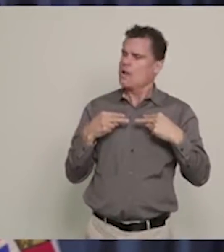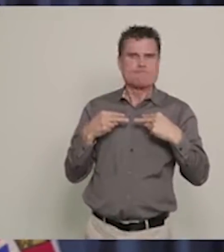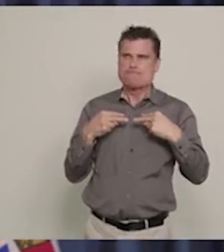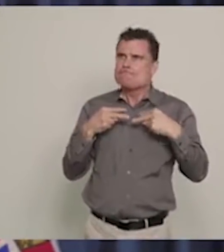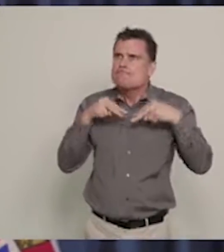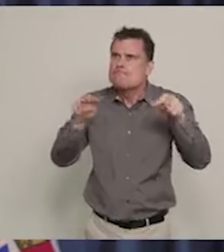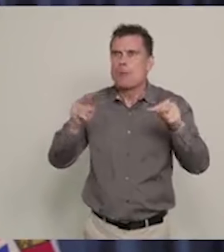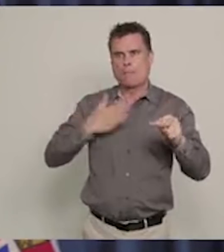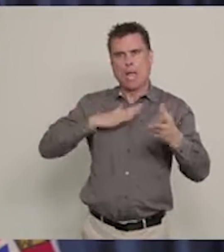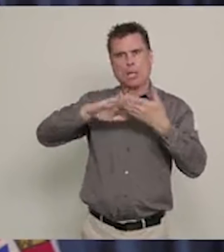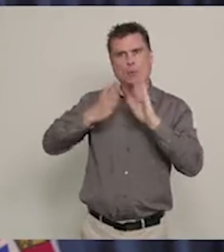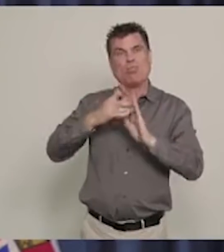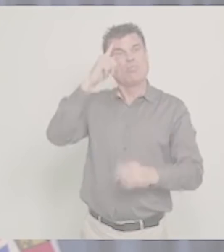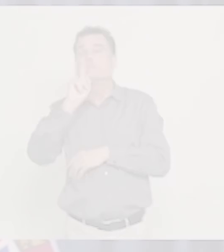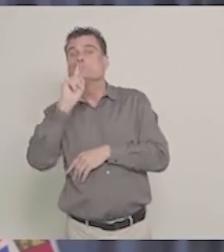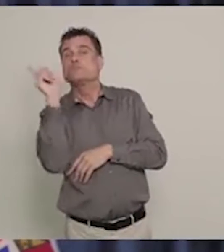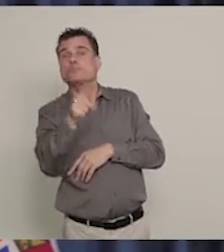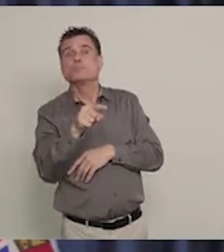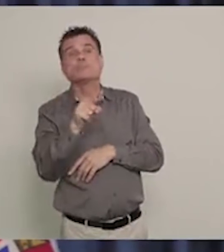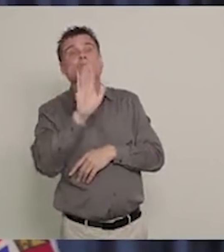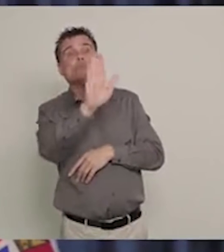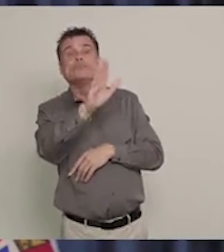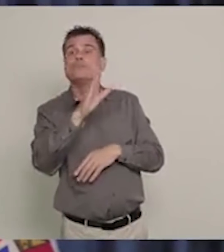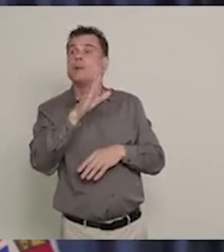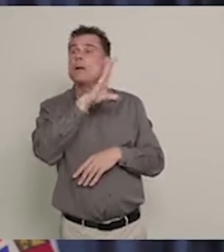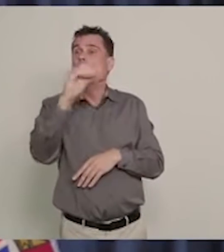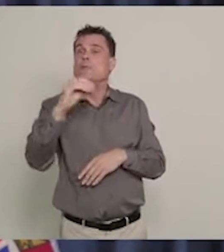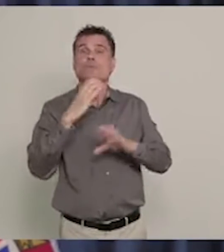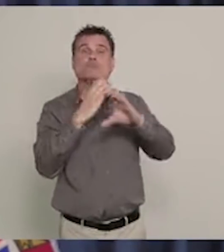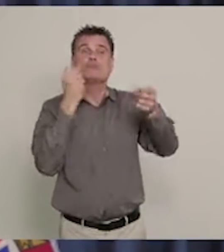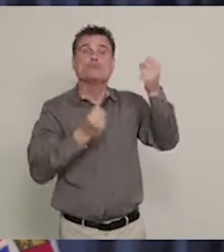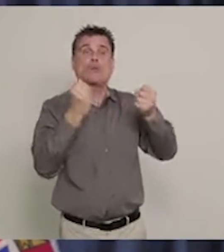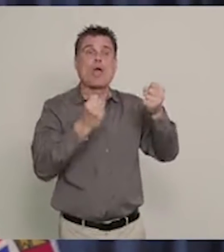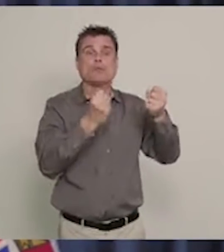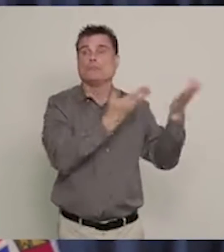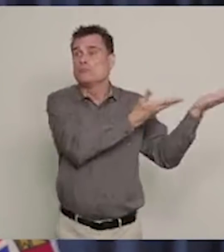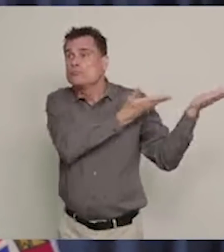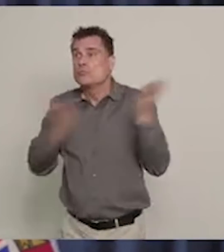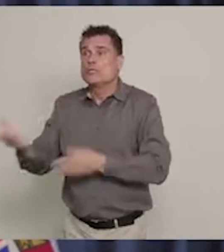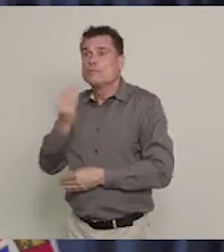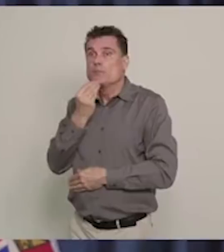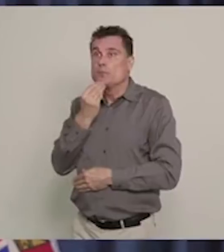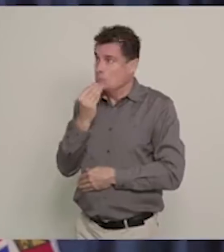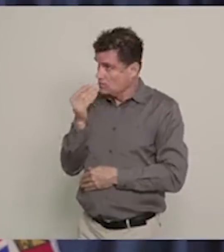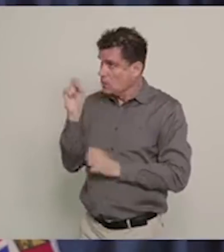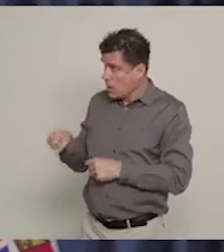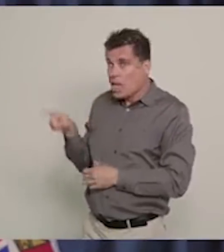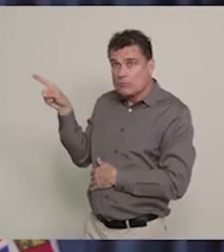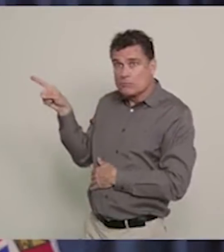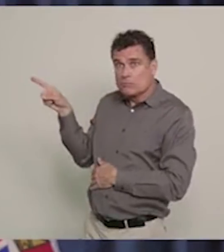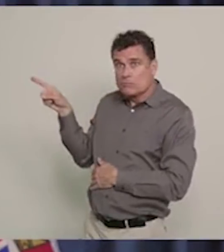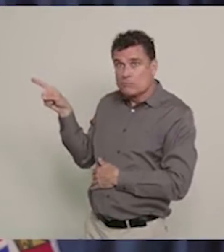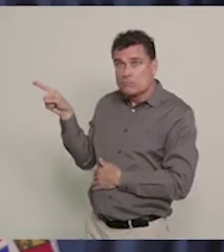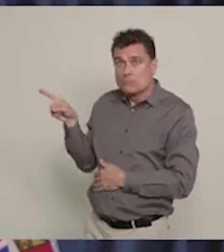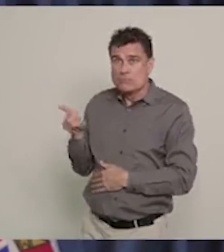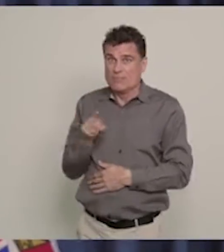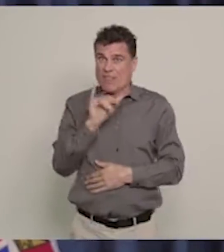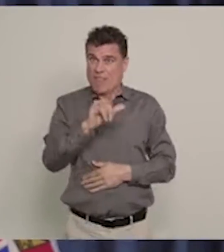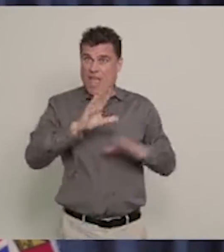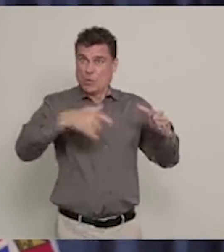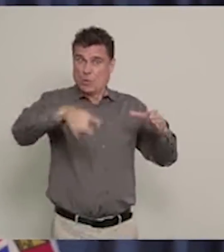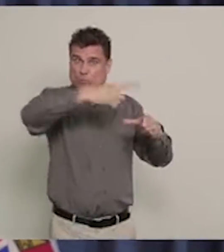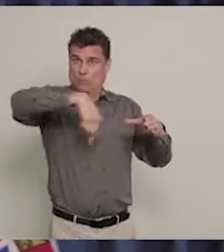province and the country, and we'll get through this. The unit that you're talking about is a group that comprises key ministries